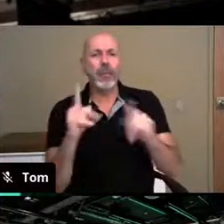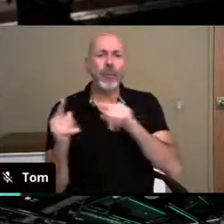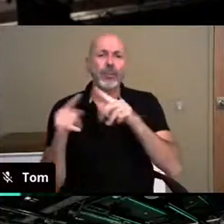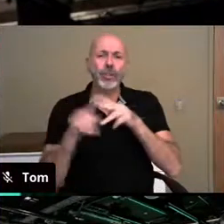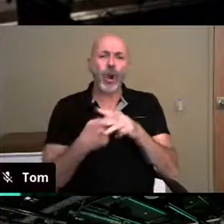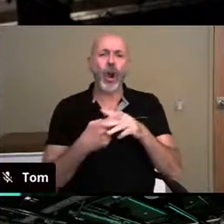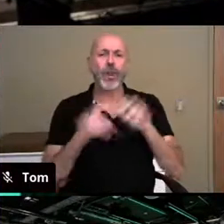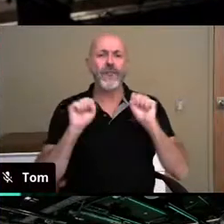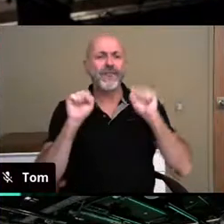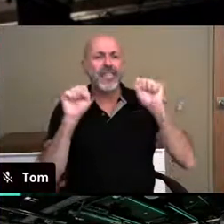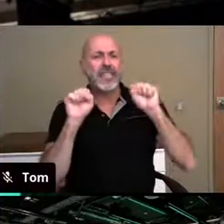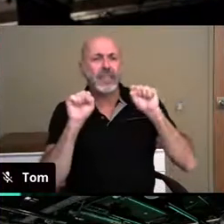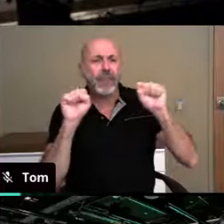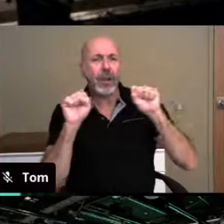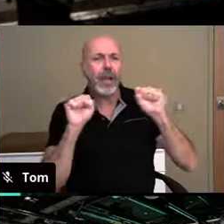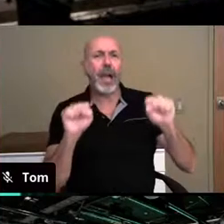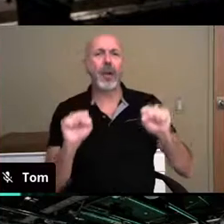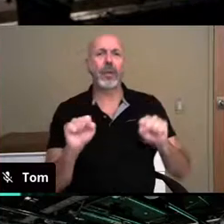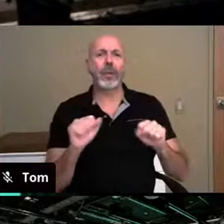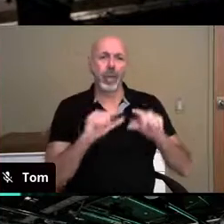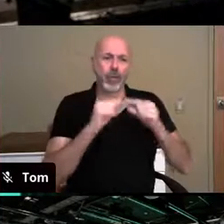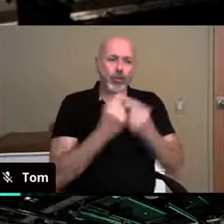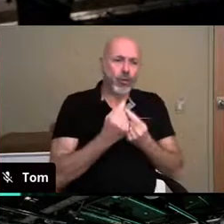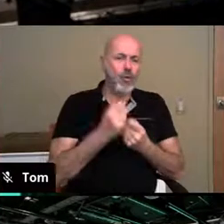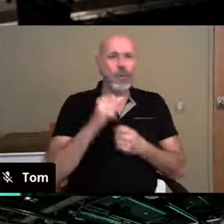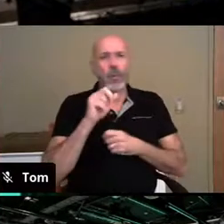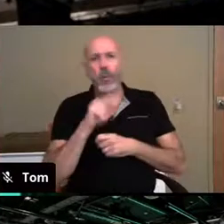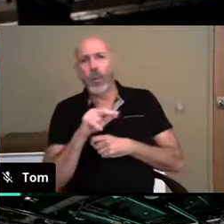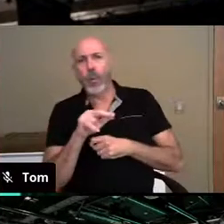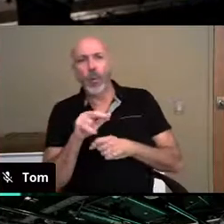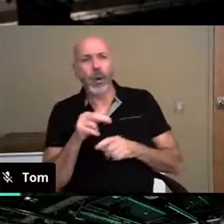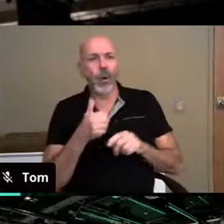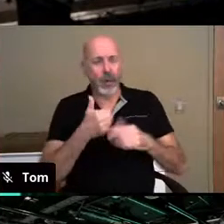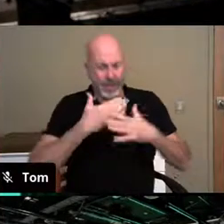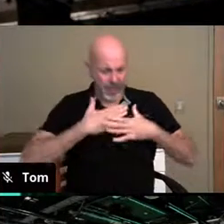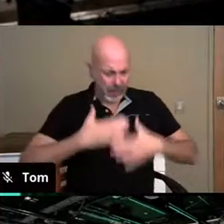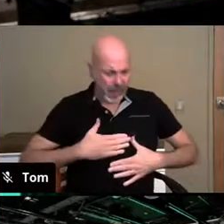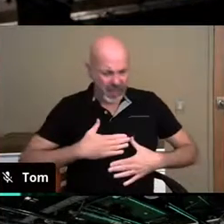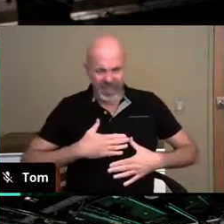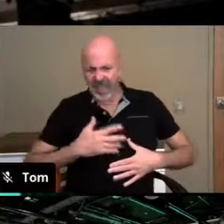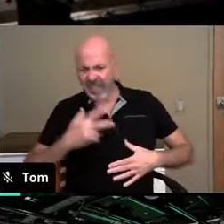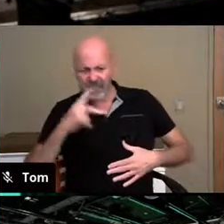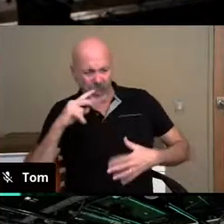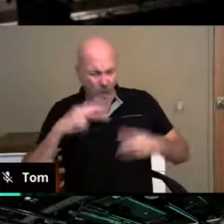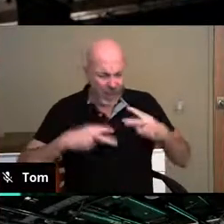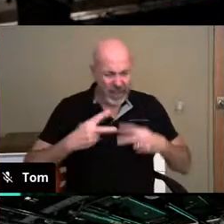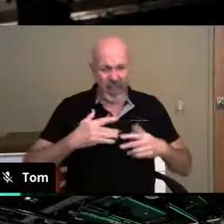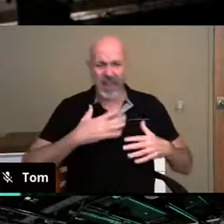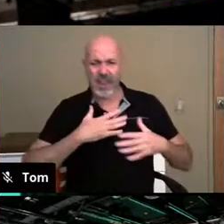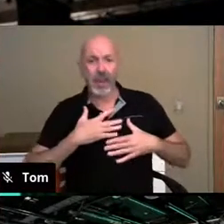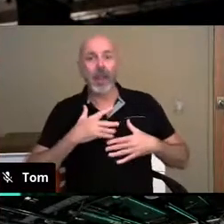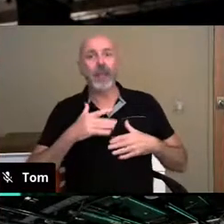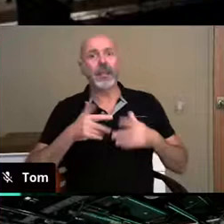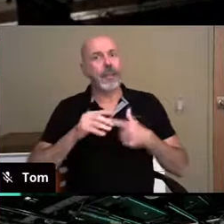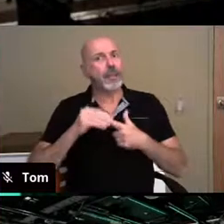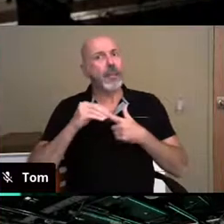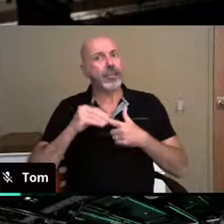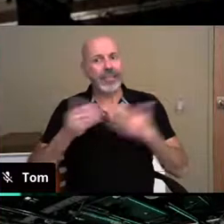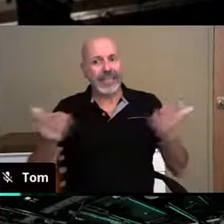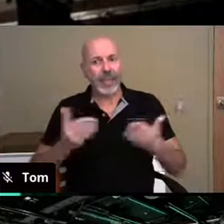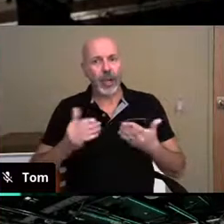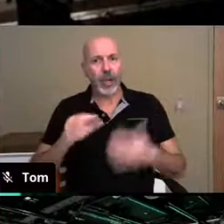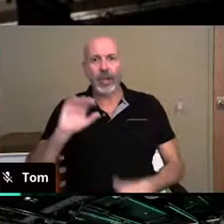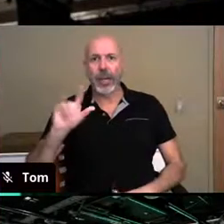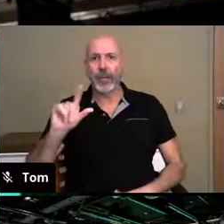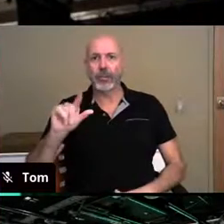group, especially the group environment, or when they're dealing with their own body with a lot of baggage and issues, especially our LGBT community. And that's